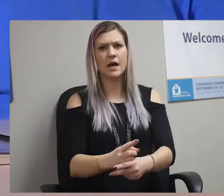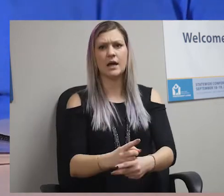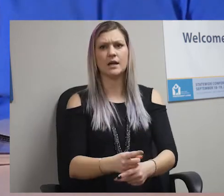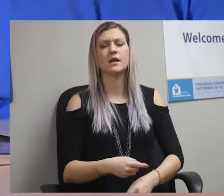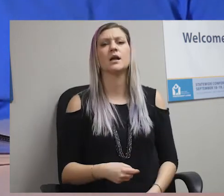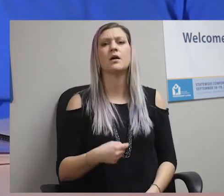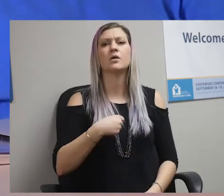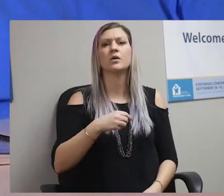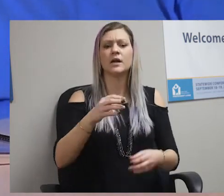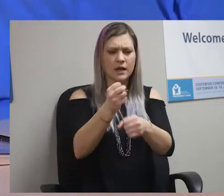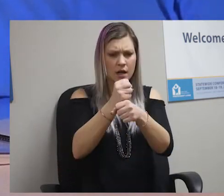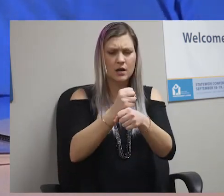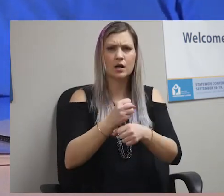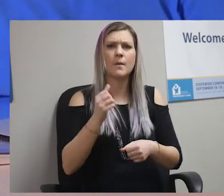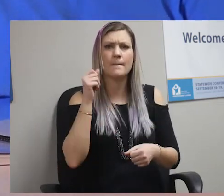her out of there.